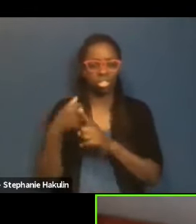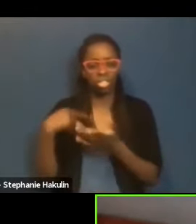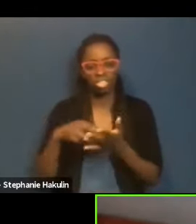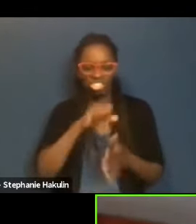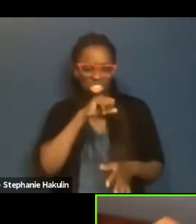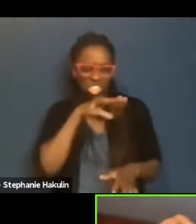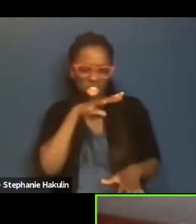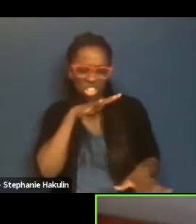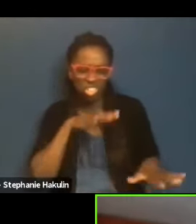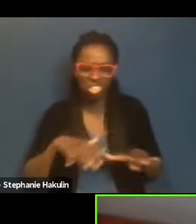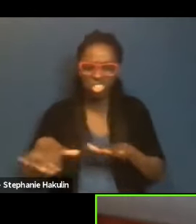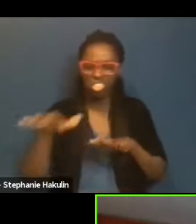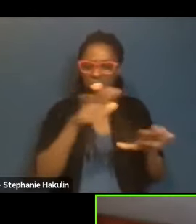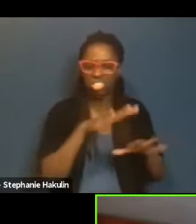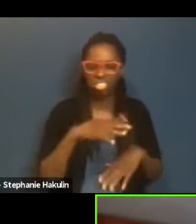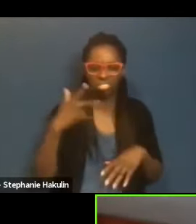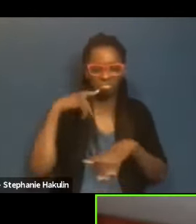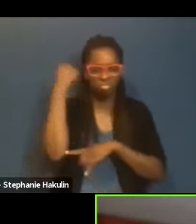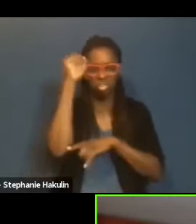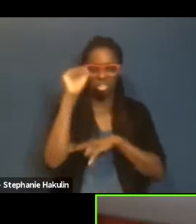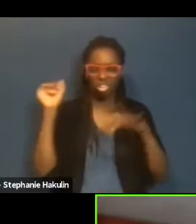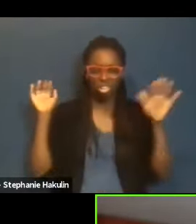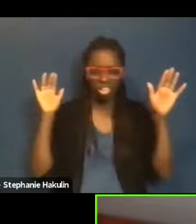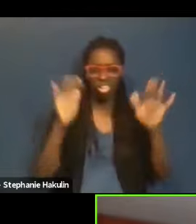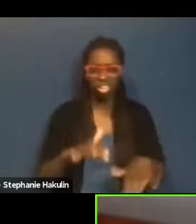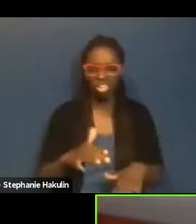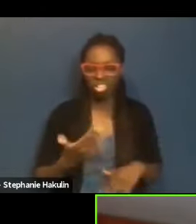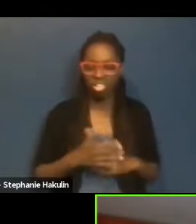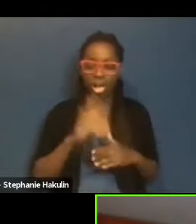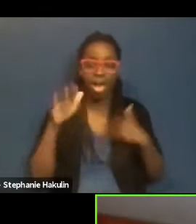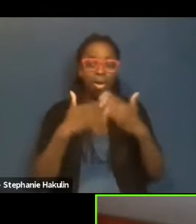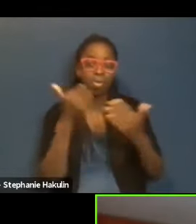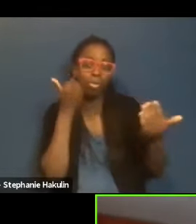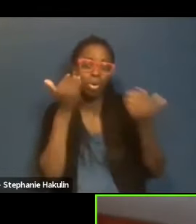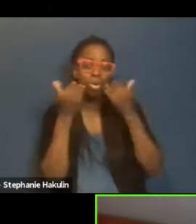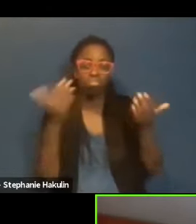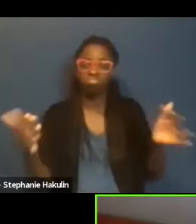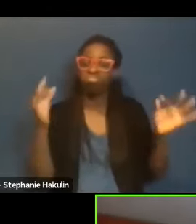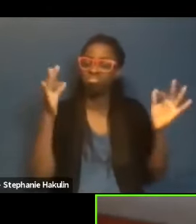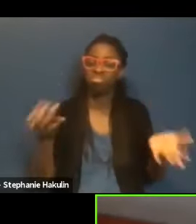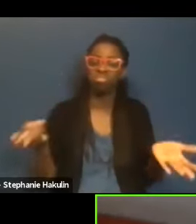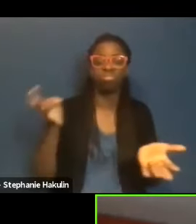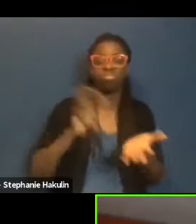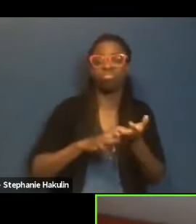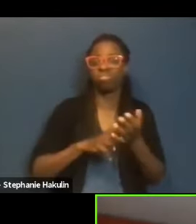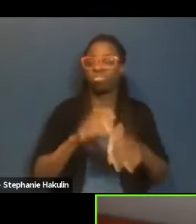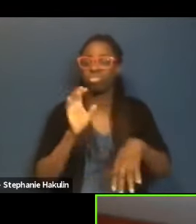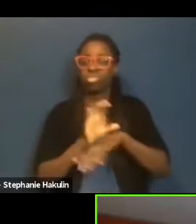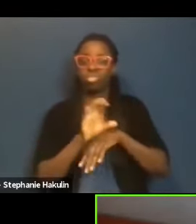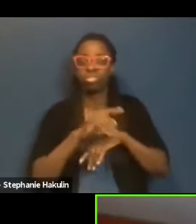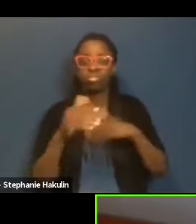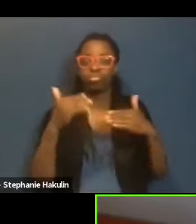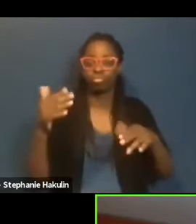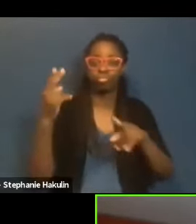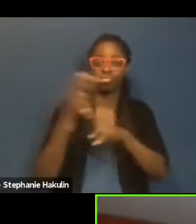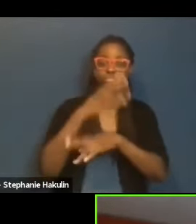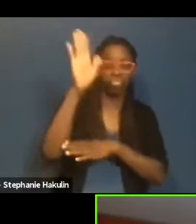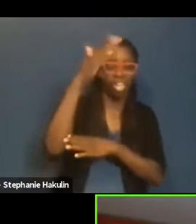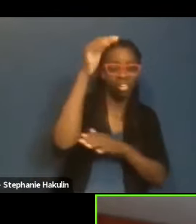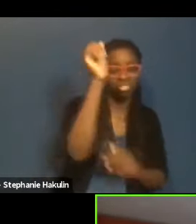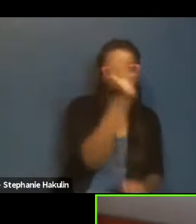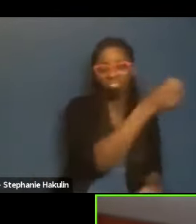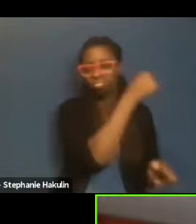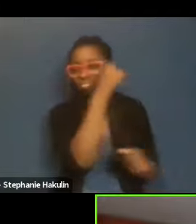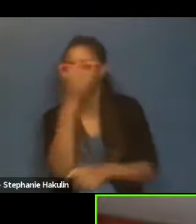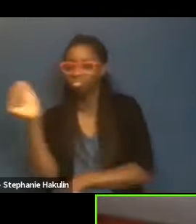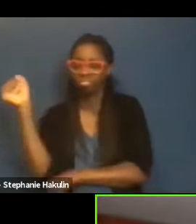the day the putas pero bien putísimas stand on the stairs of the cathedral waving flags and ash cheeks under the glare of stone saints. On